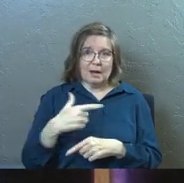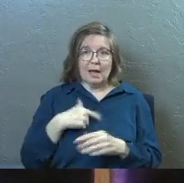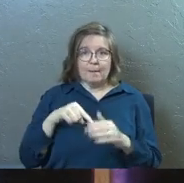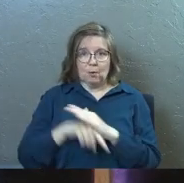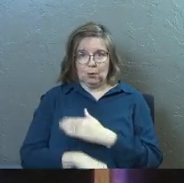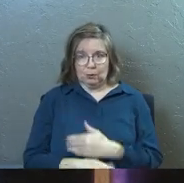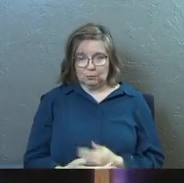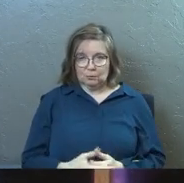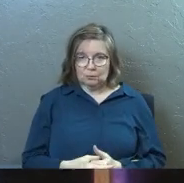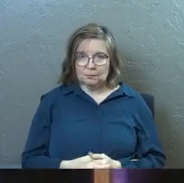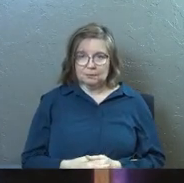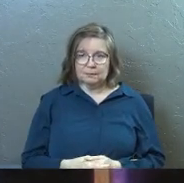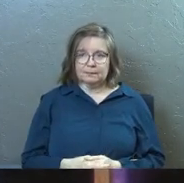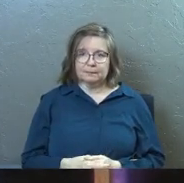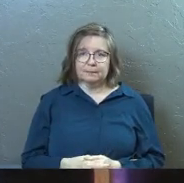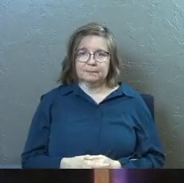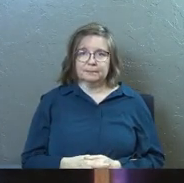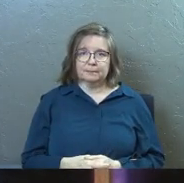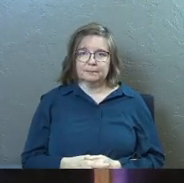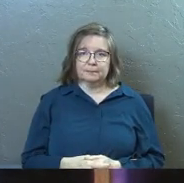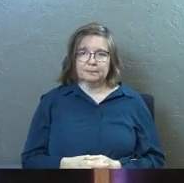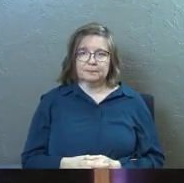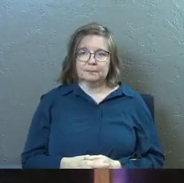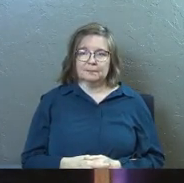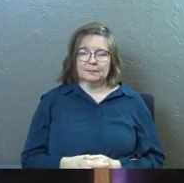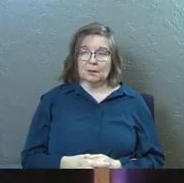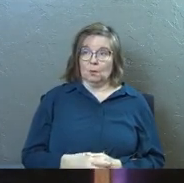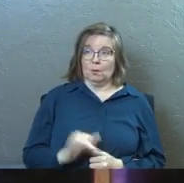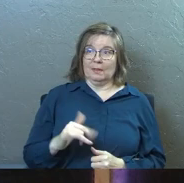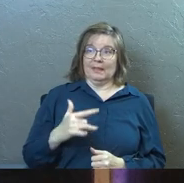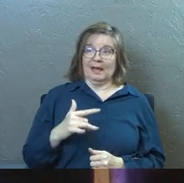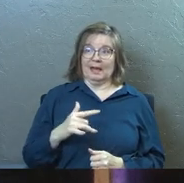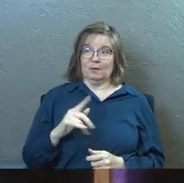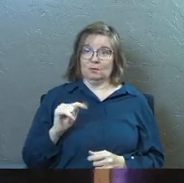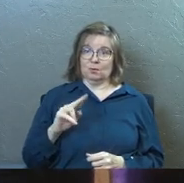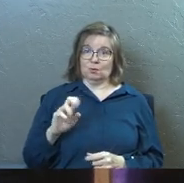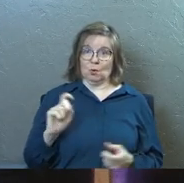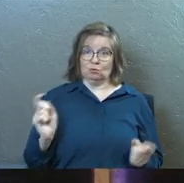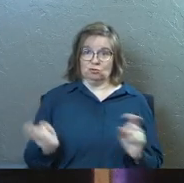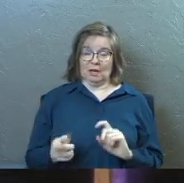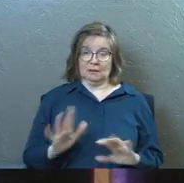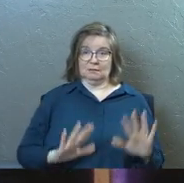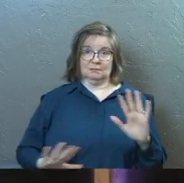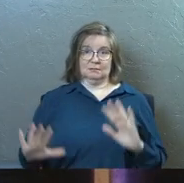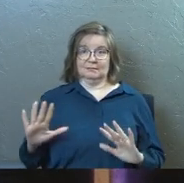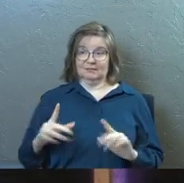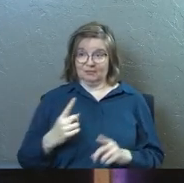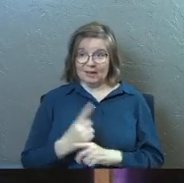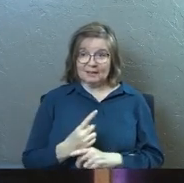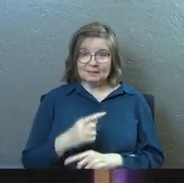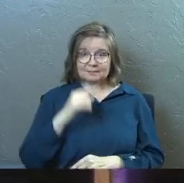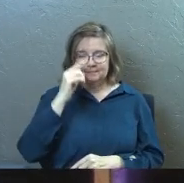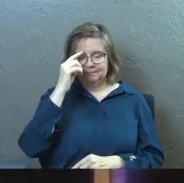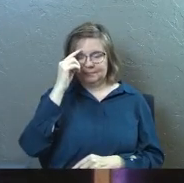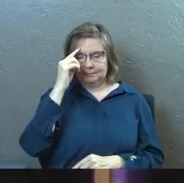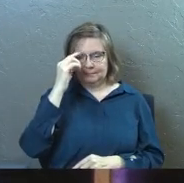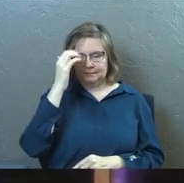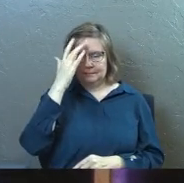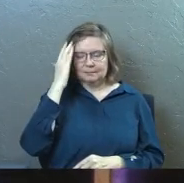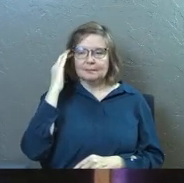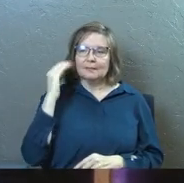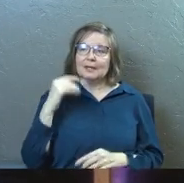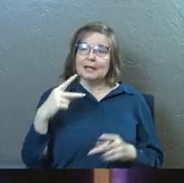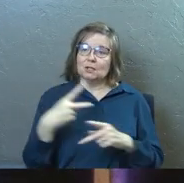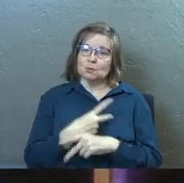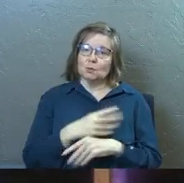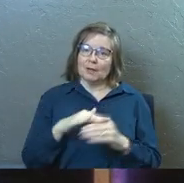and murdered. You're like, well, that's a tone change. right? It's